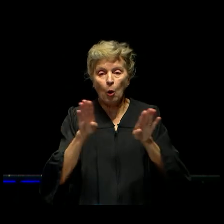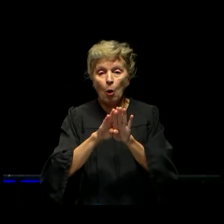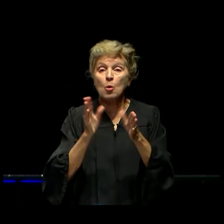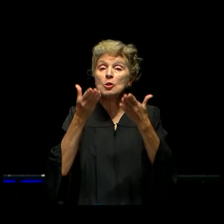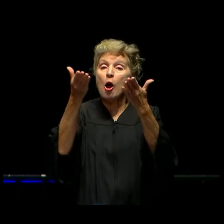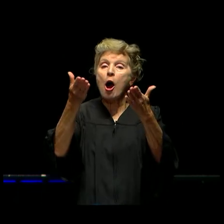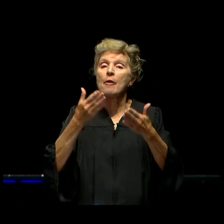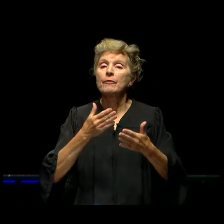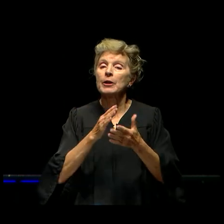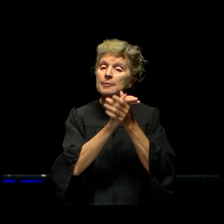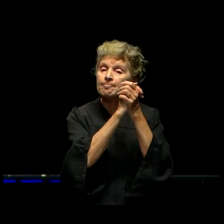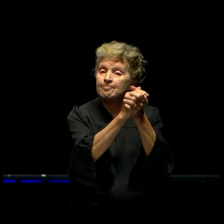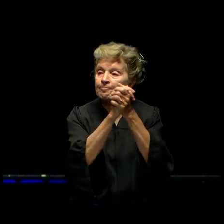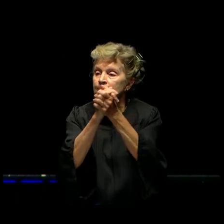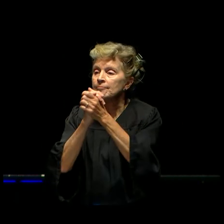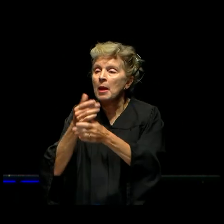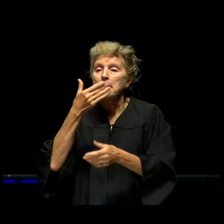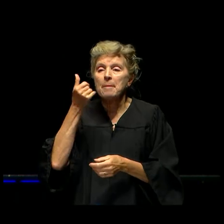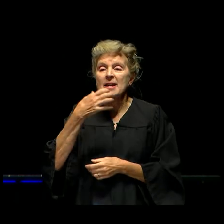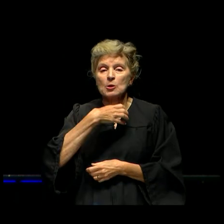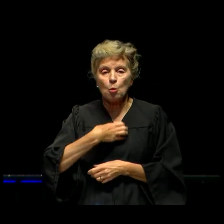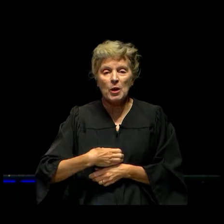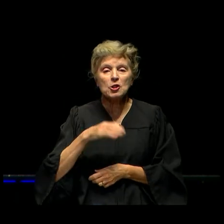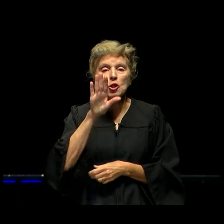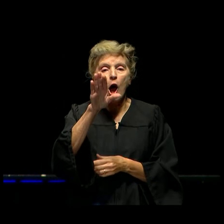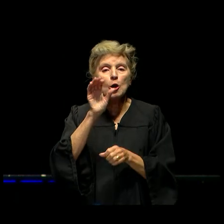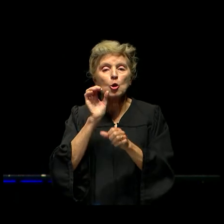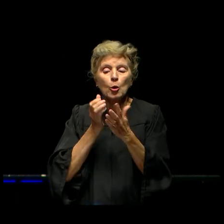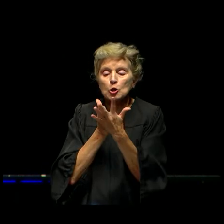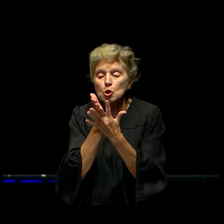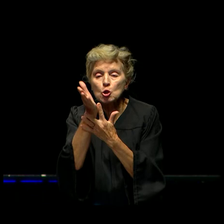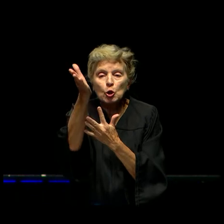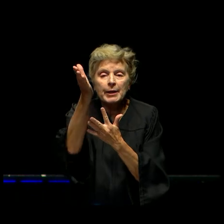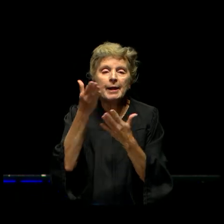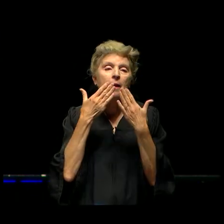my congratulations and best wishes on your journey. Thank you.